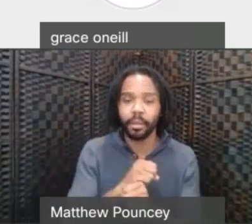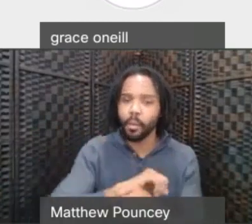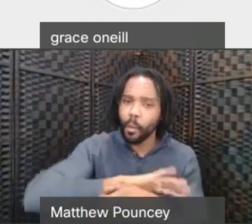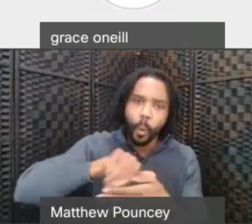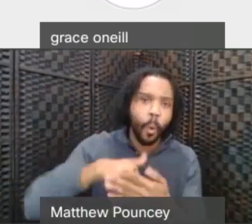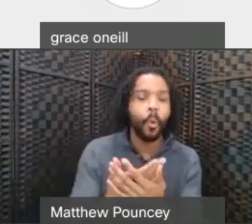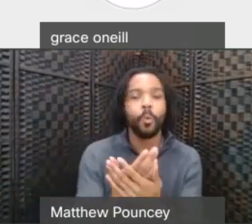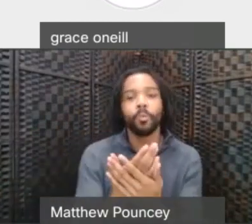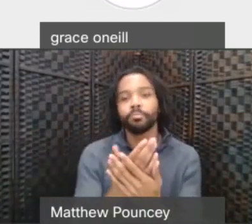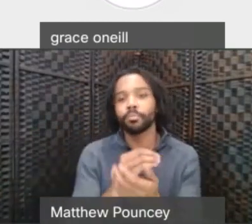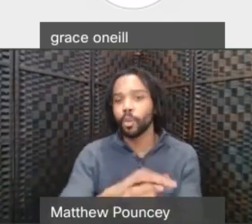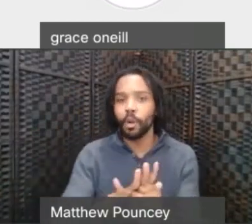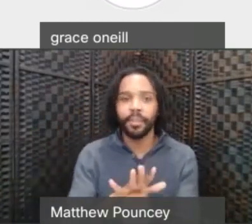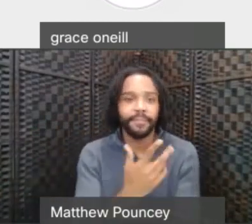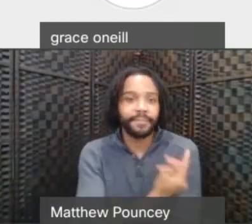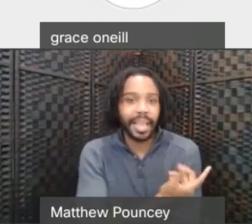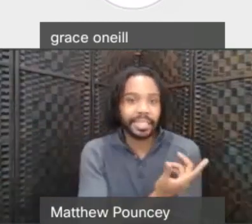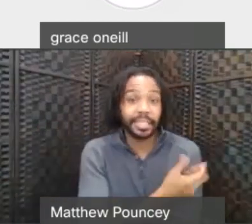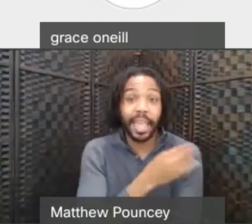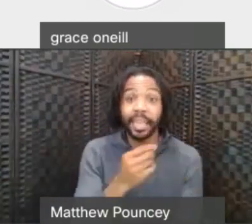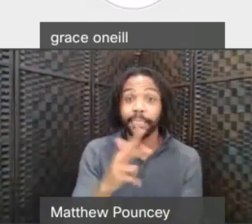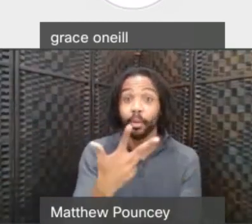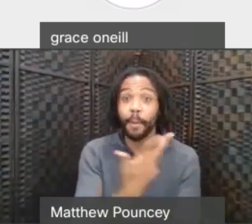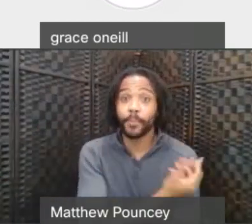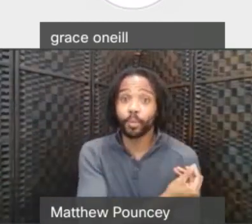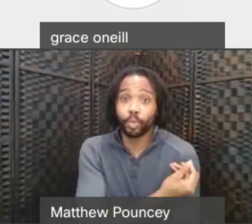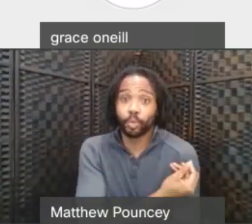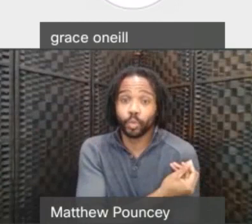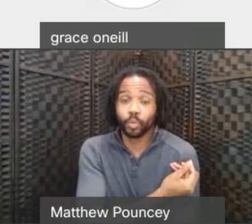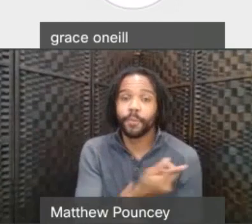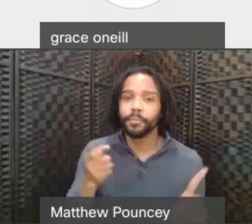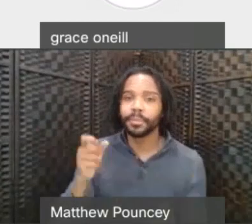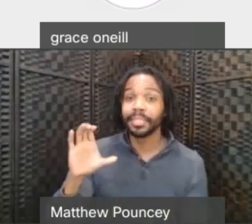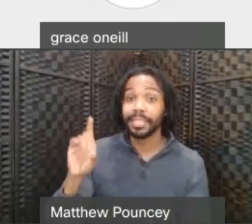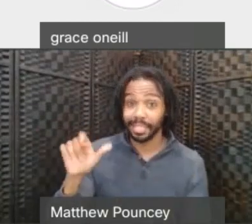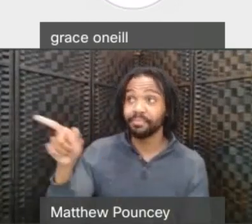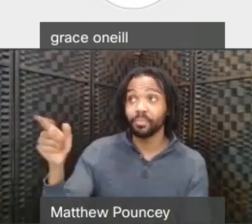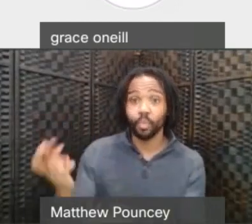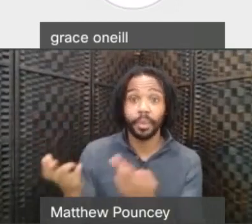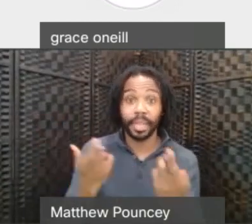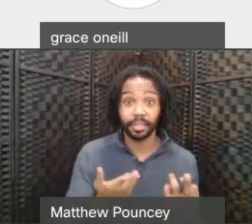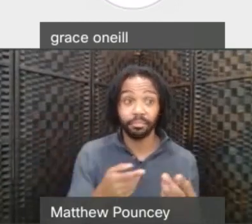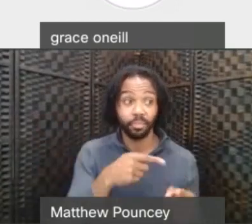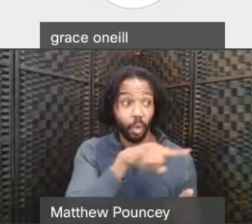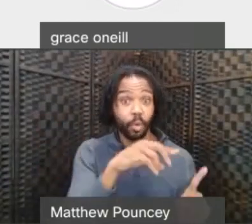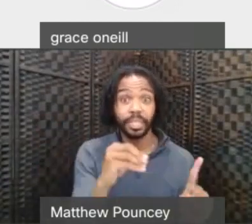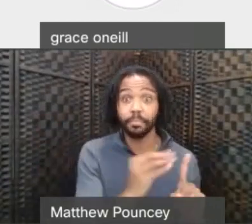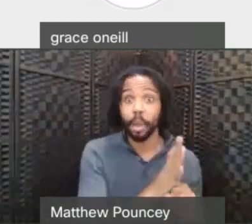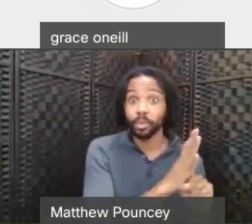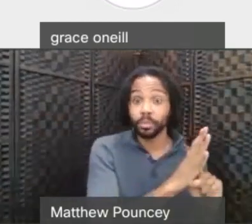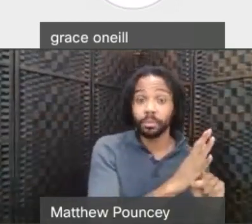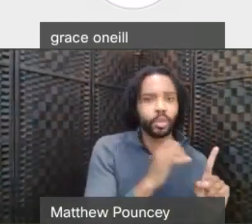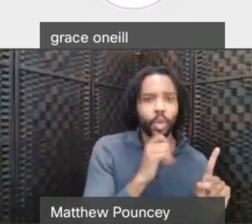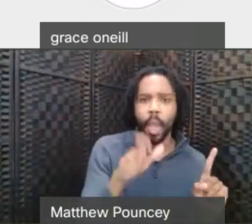COVID-19 vaccine and booster doses as recommended by CDC, who are exposed, do not have to have any work restriction